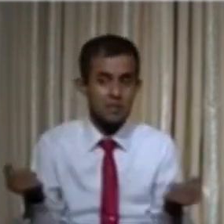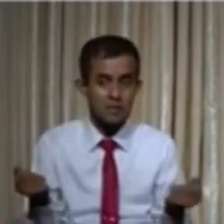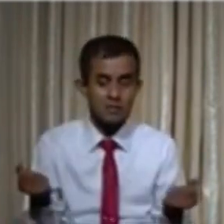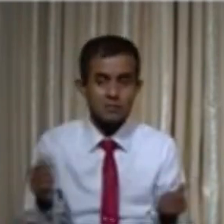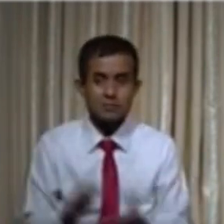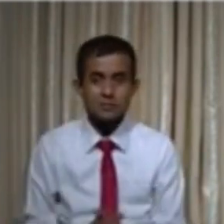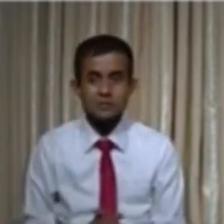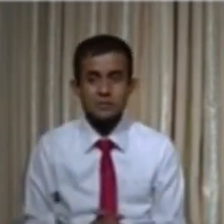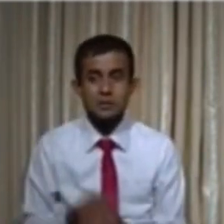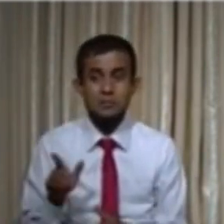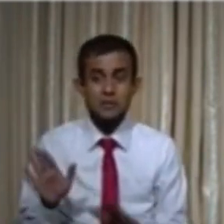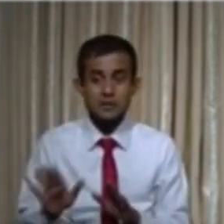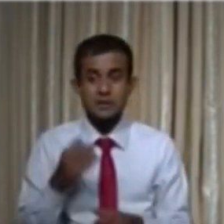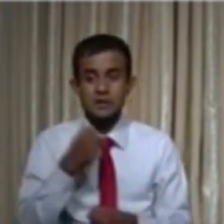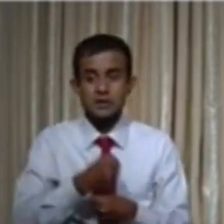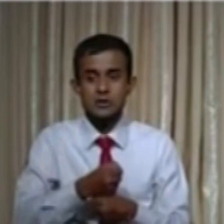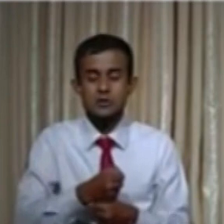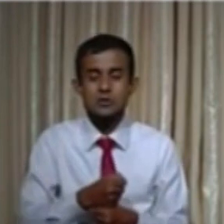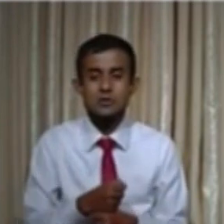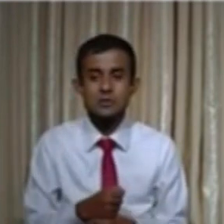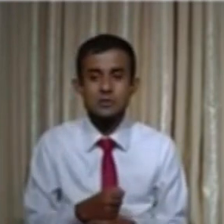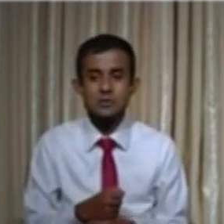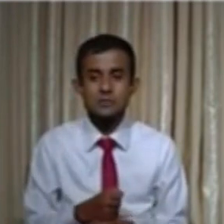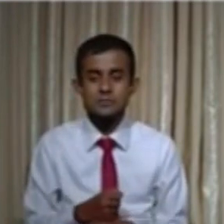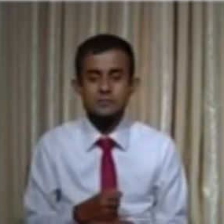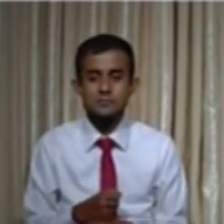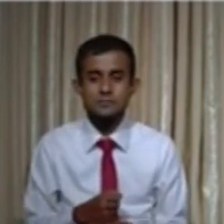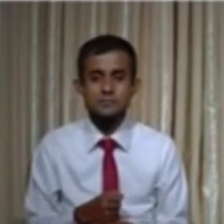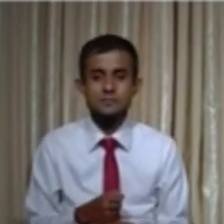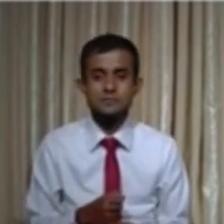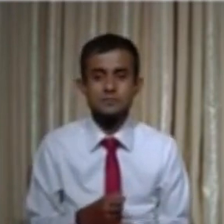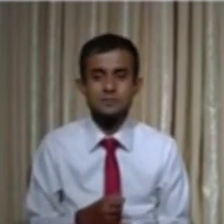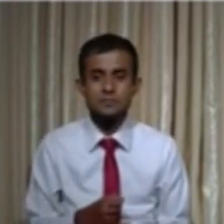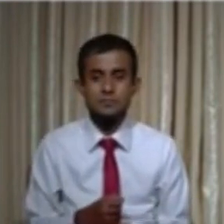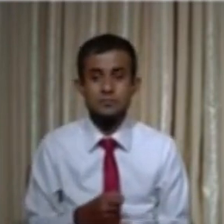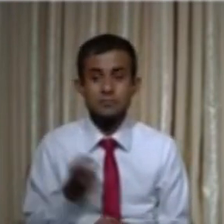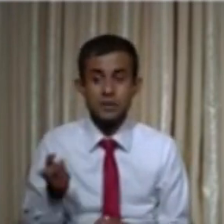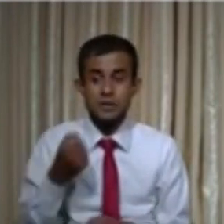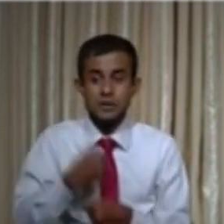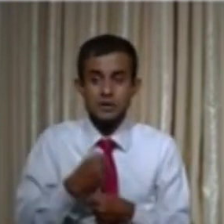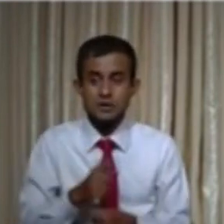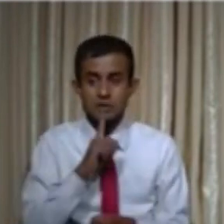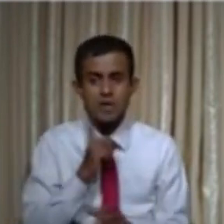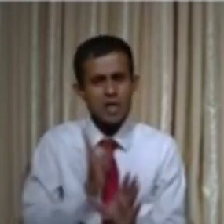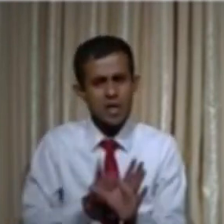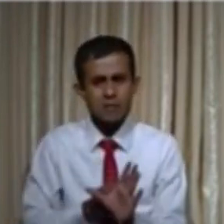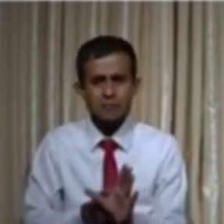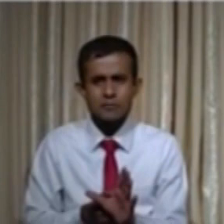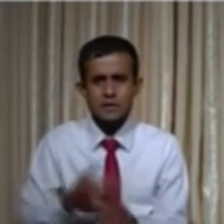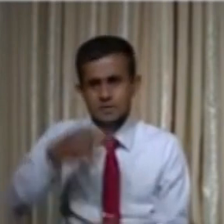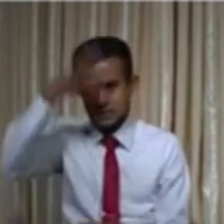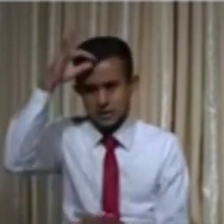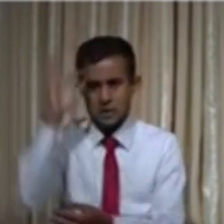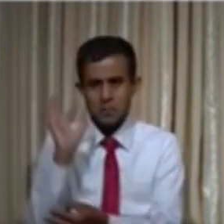boasts of the fact that it only got elected from a single Buddhist votage, from a vote bank.